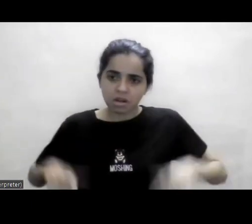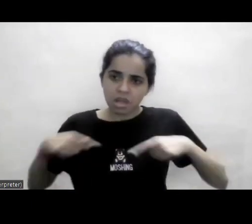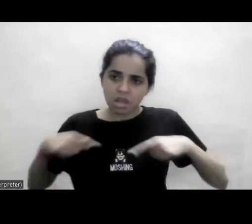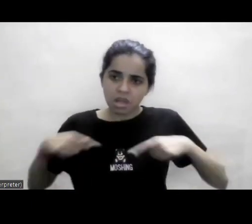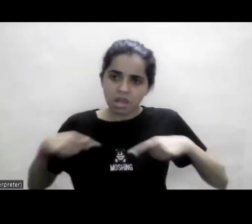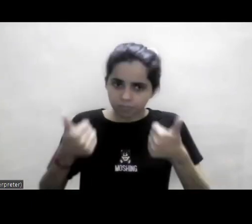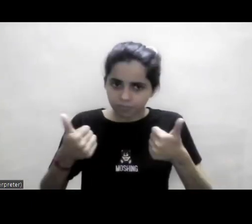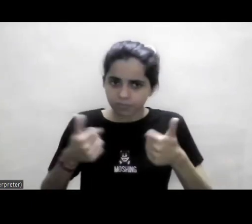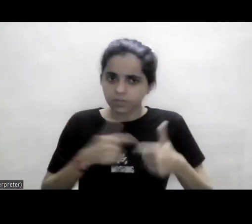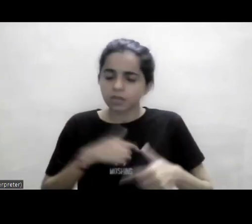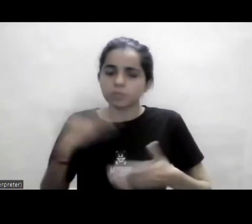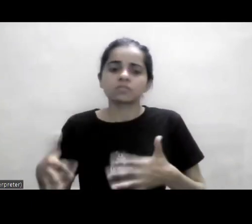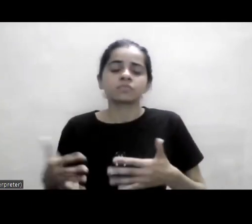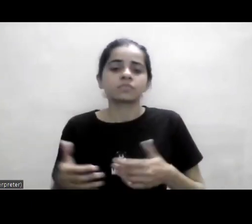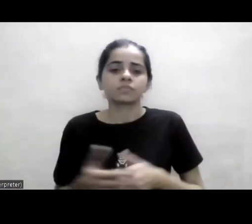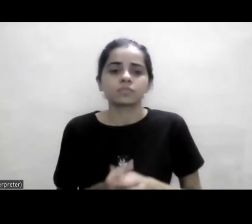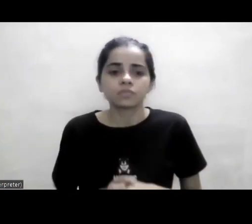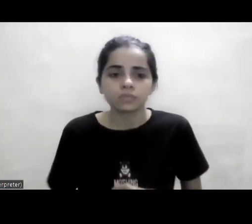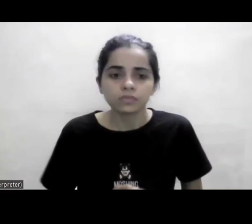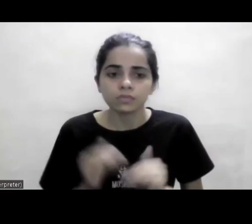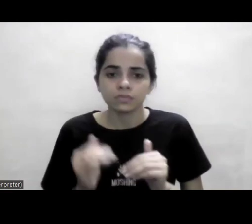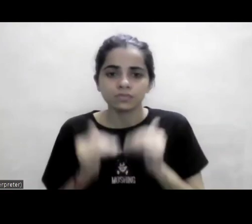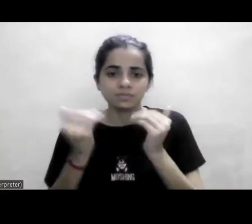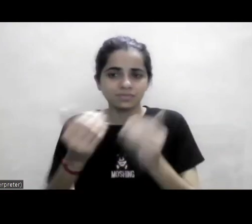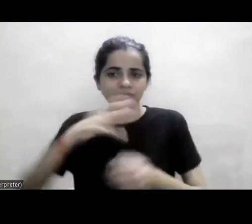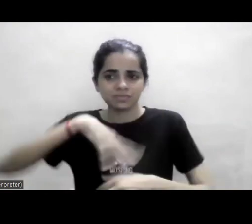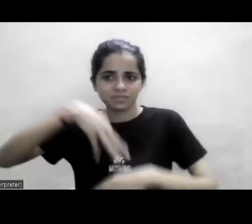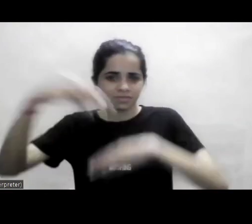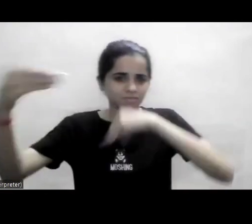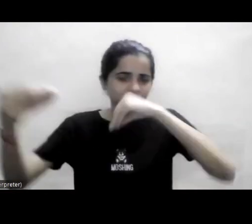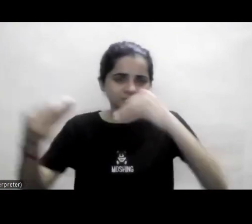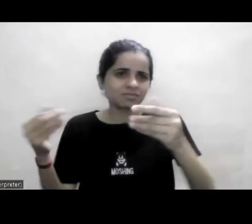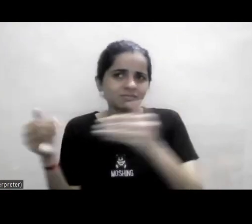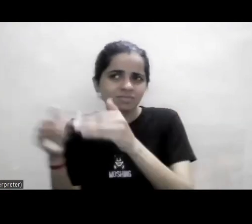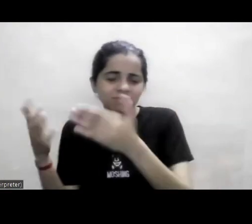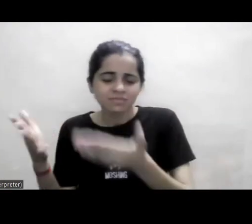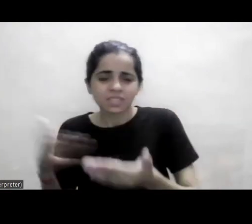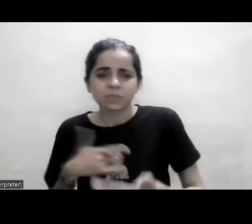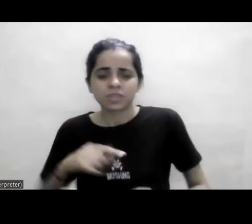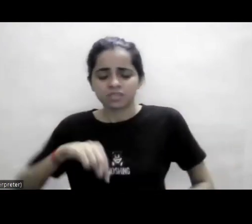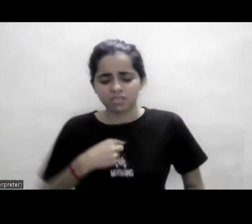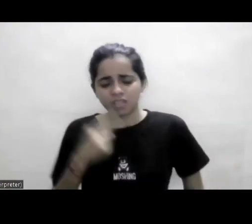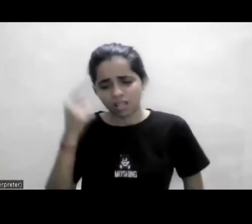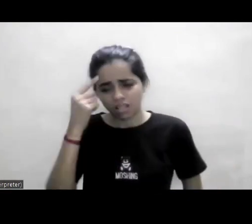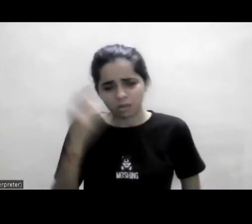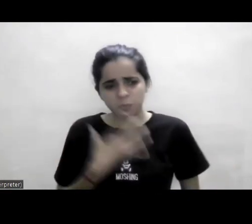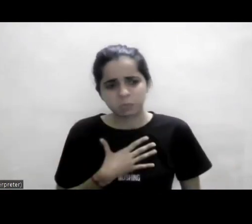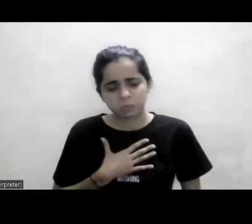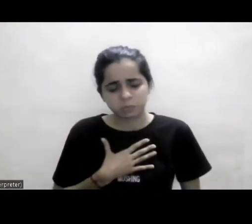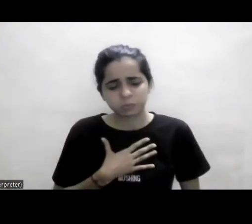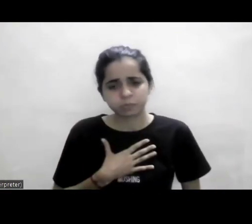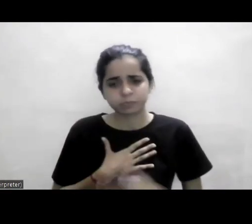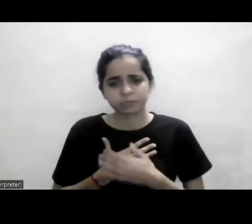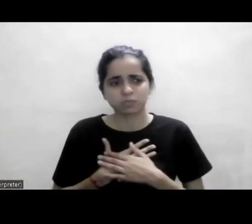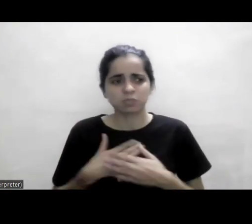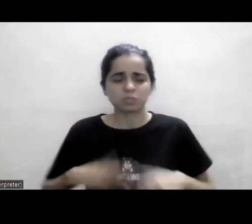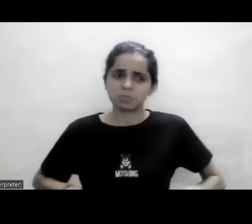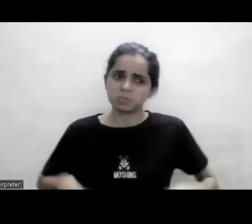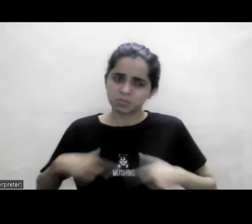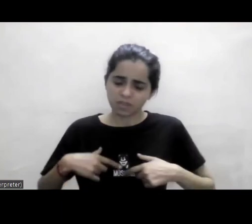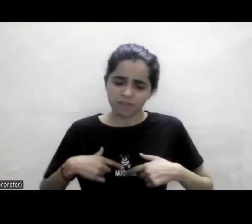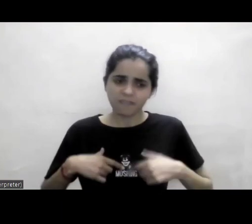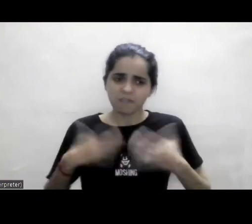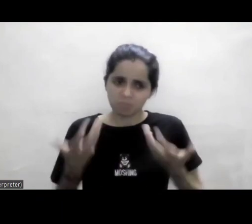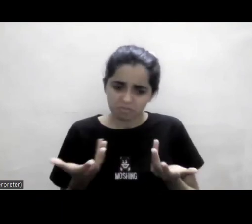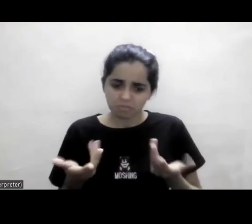being thankless when they're unable to get out of bed, or self-pity. And we're constantly told to be thankful